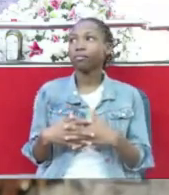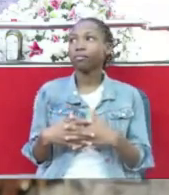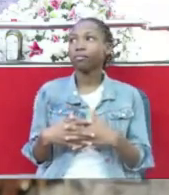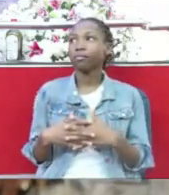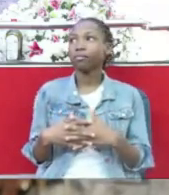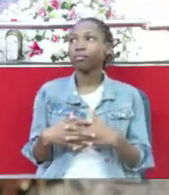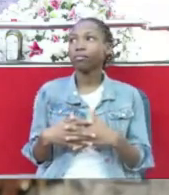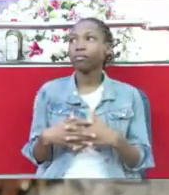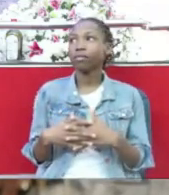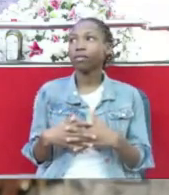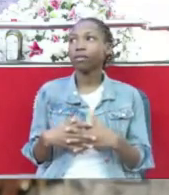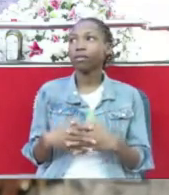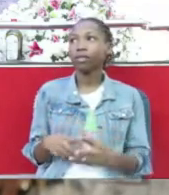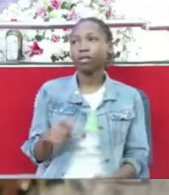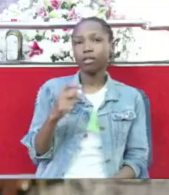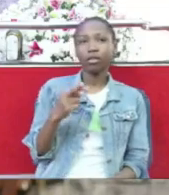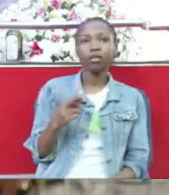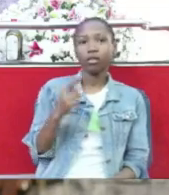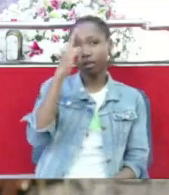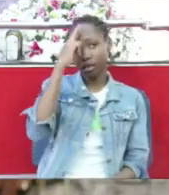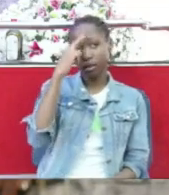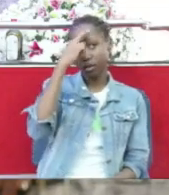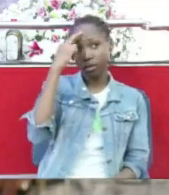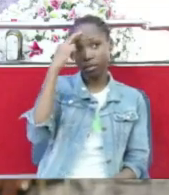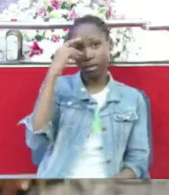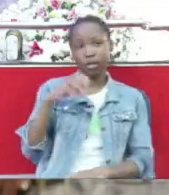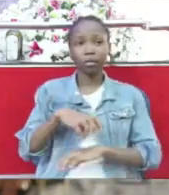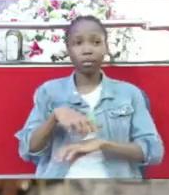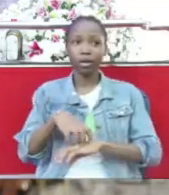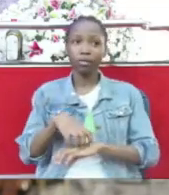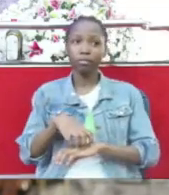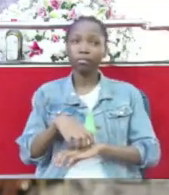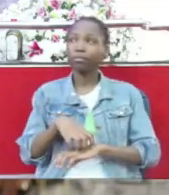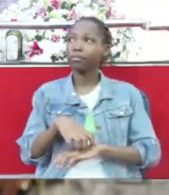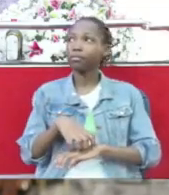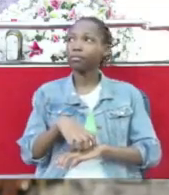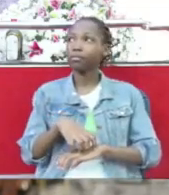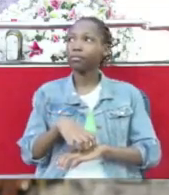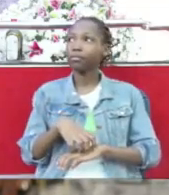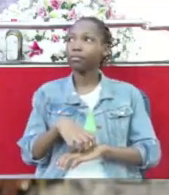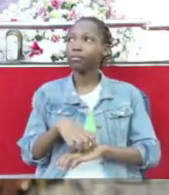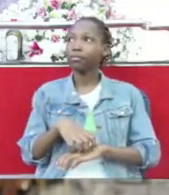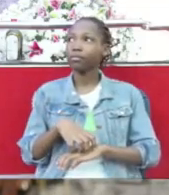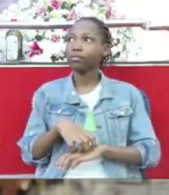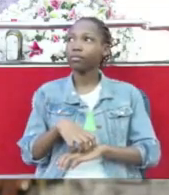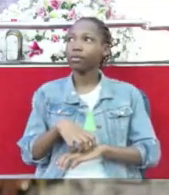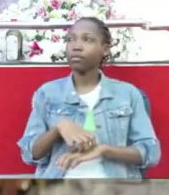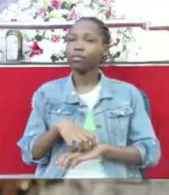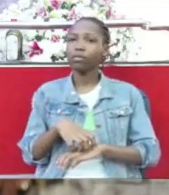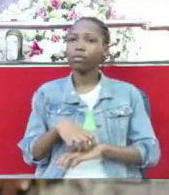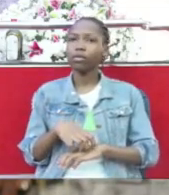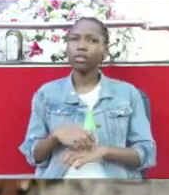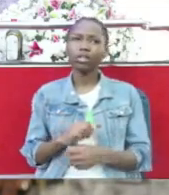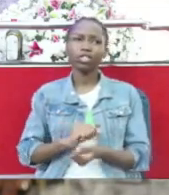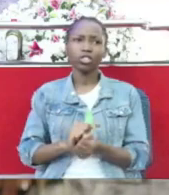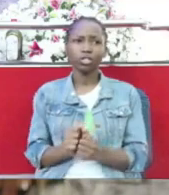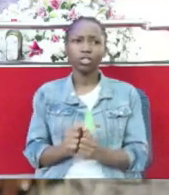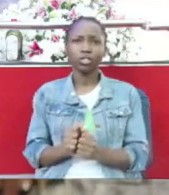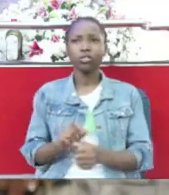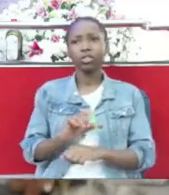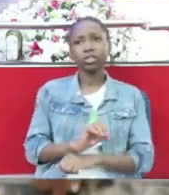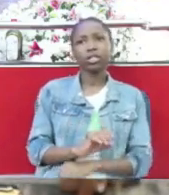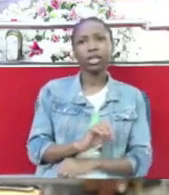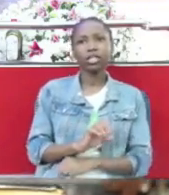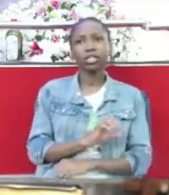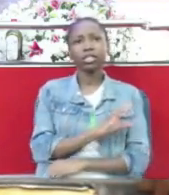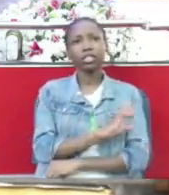In the Roman era, during the Roman Empire, God had somehow, before they even converted to Christianity, he had already given them certain things